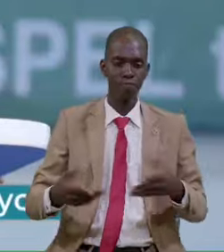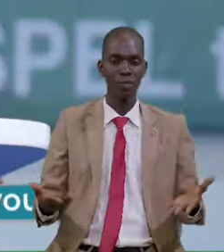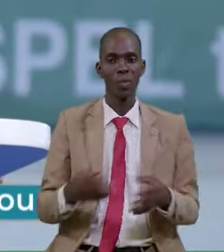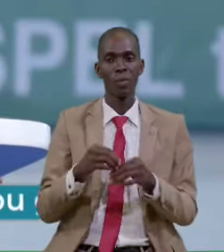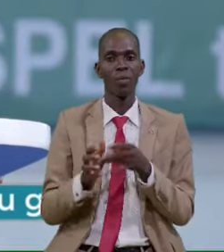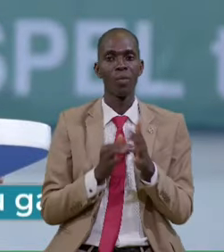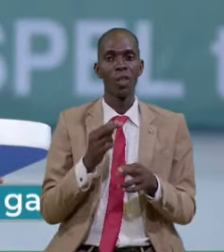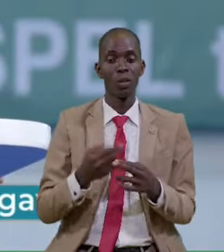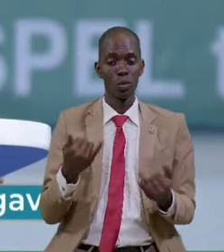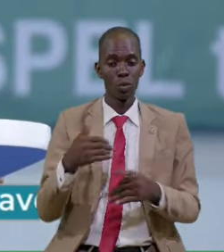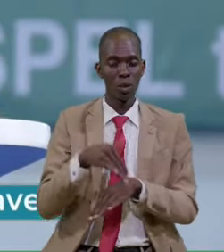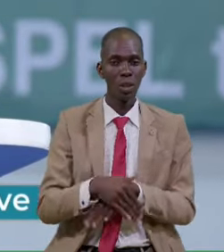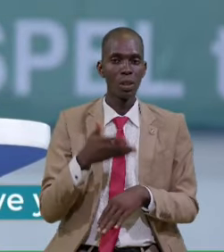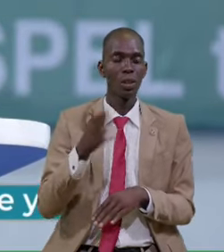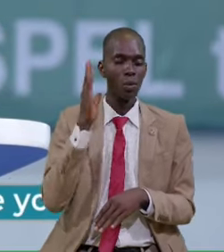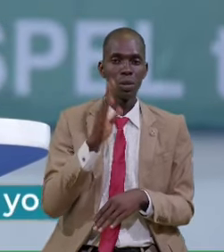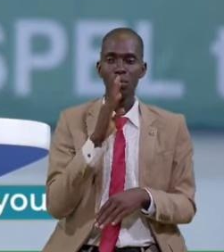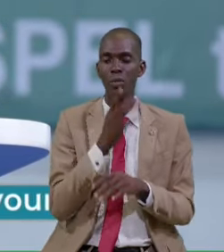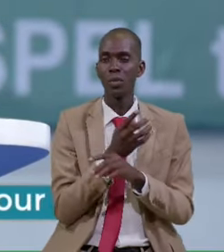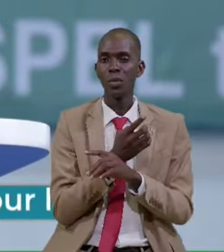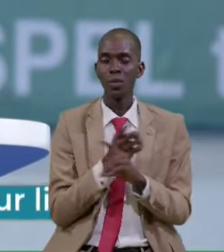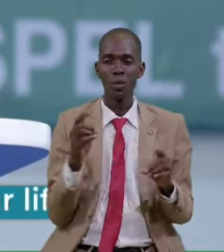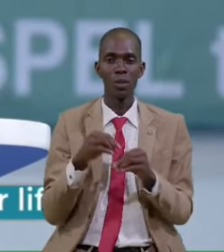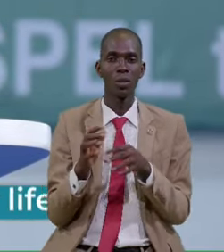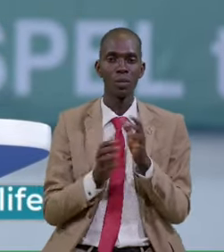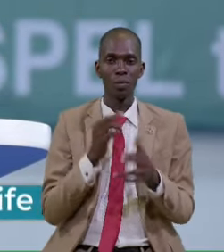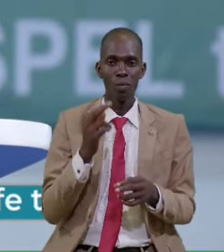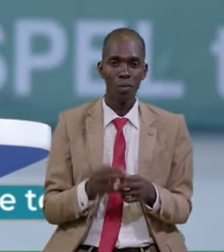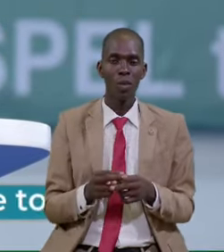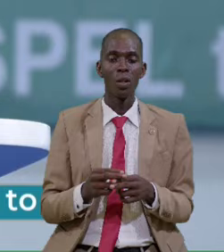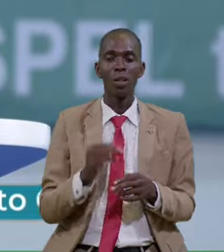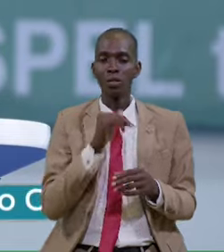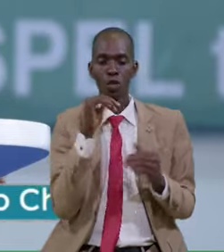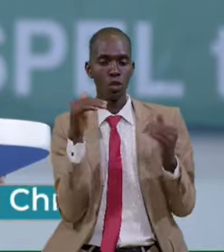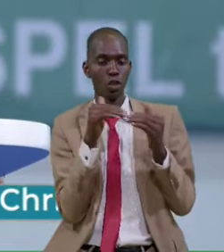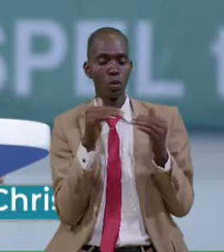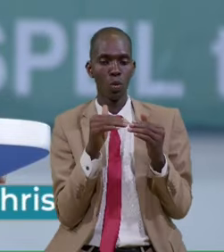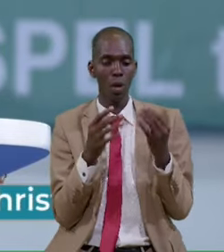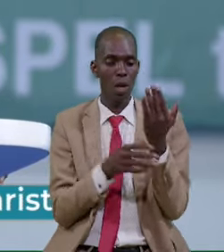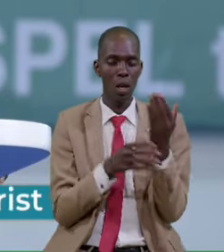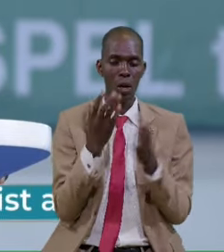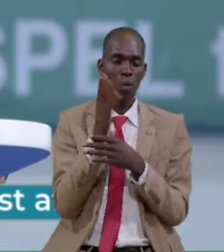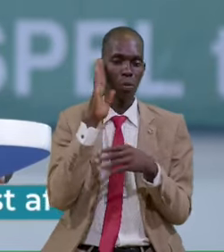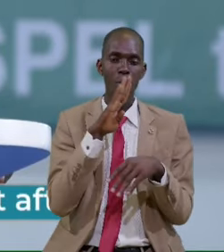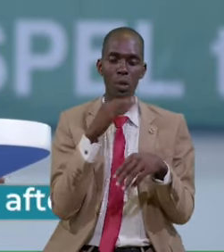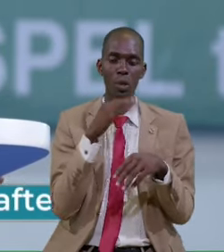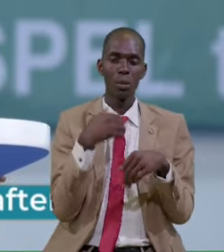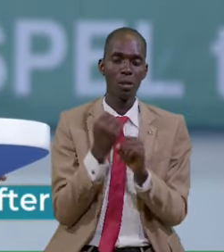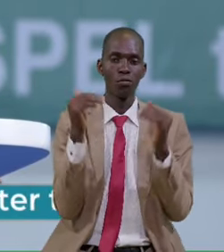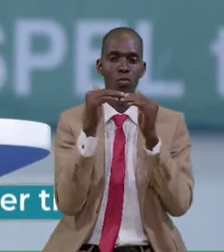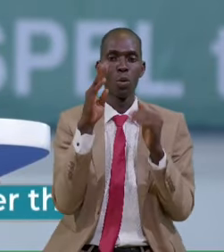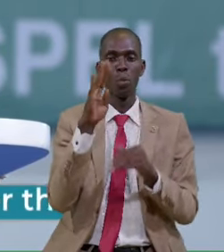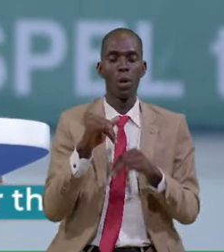will be jubilation here. Even unequal hands will be made equal by the power of God.